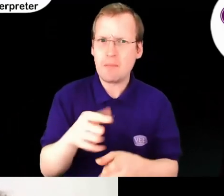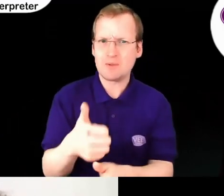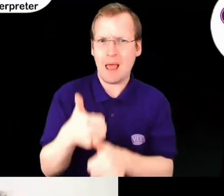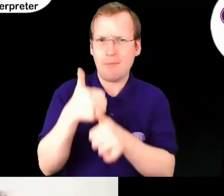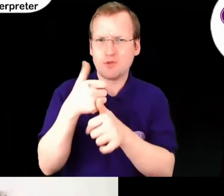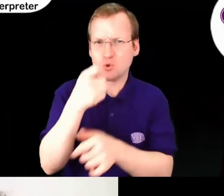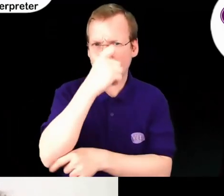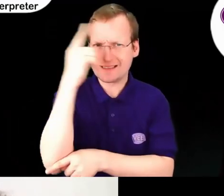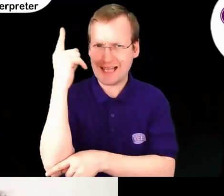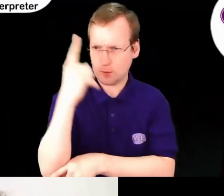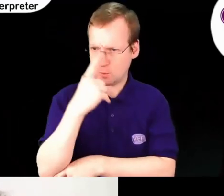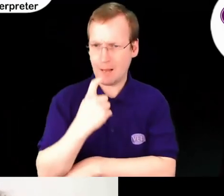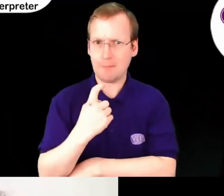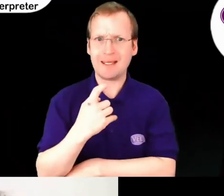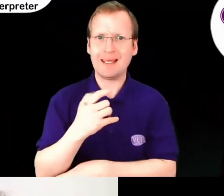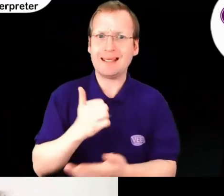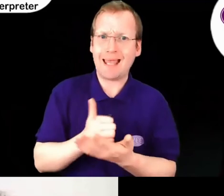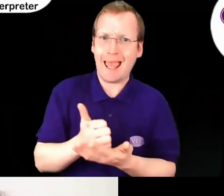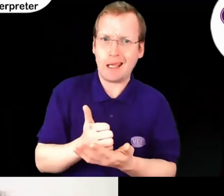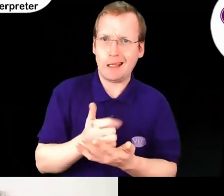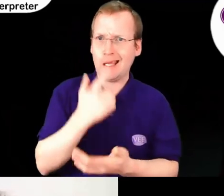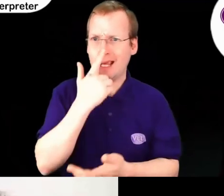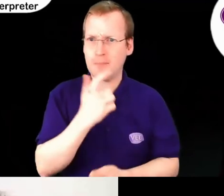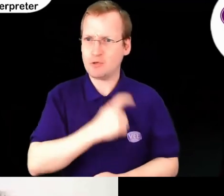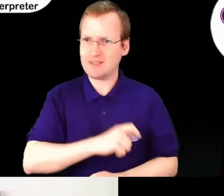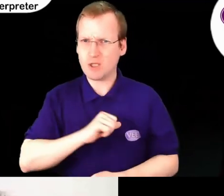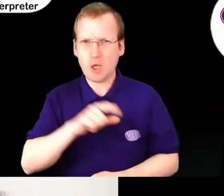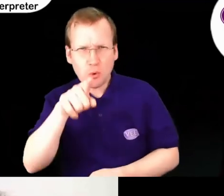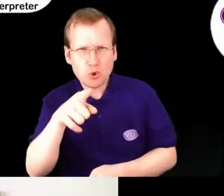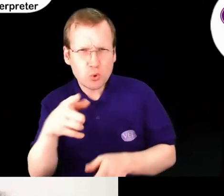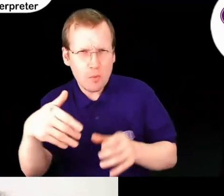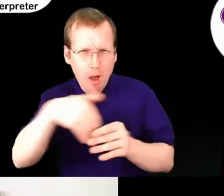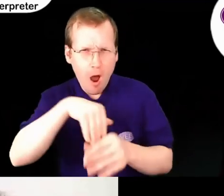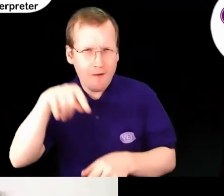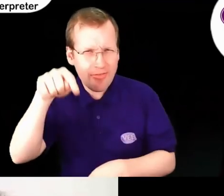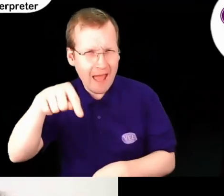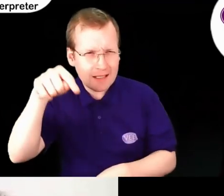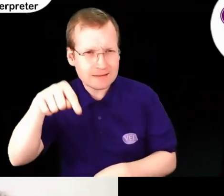that you could be gay and Christian. And they're wondering if it was you that was part of that.